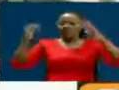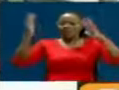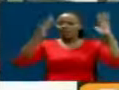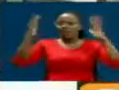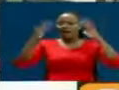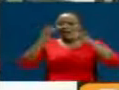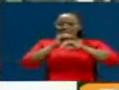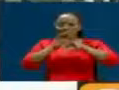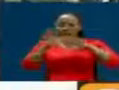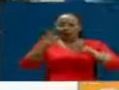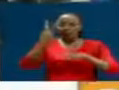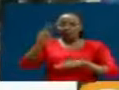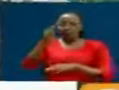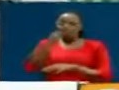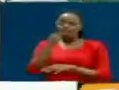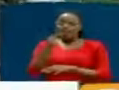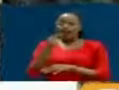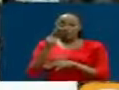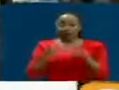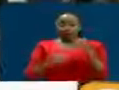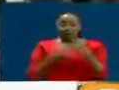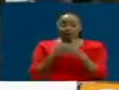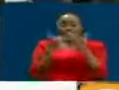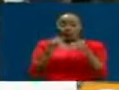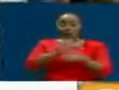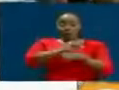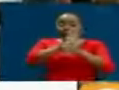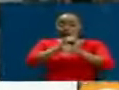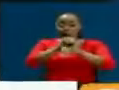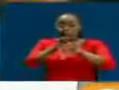airborne transmission. WHO says so far that